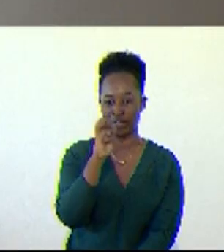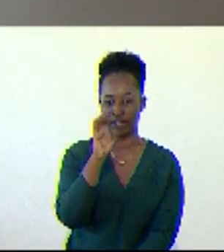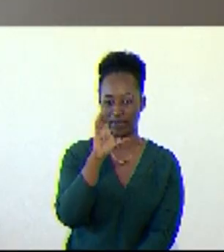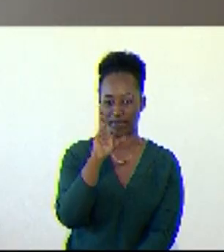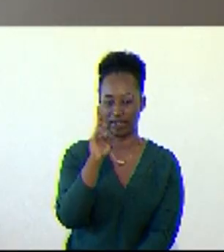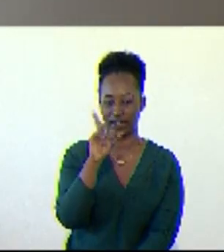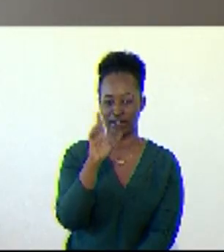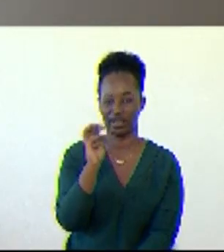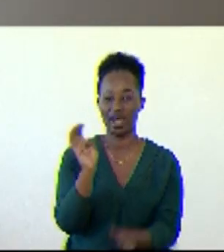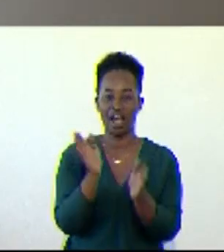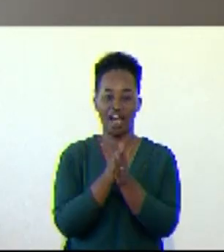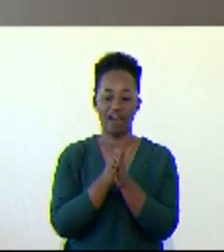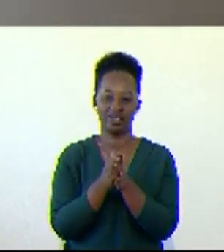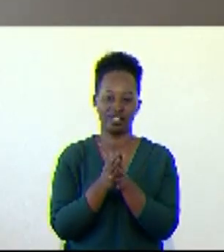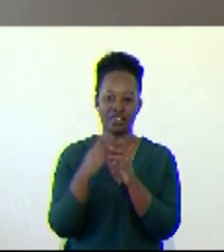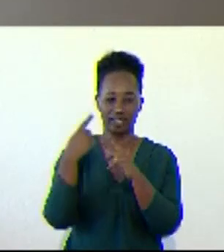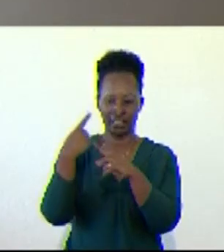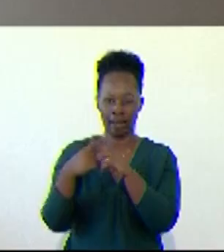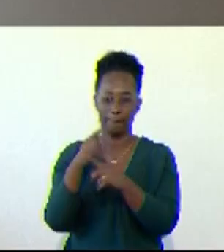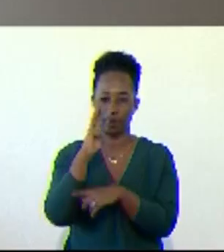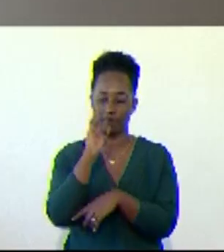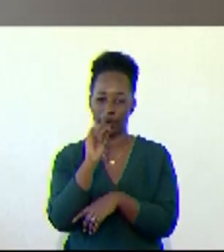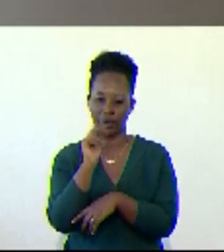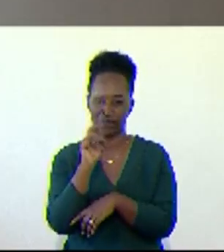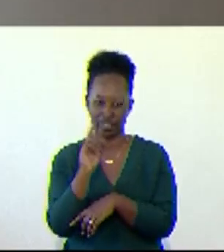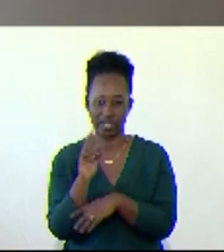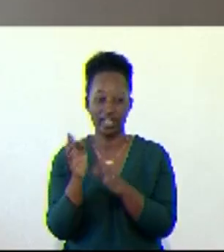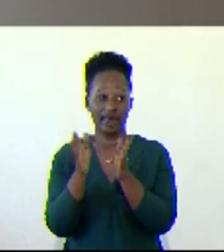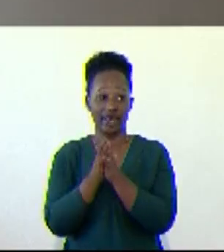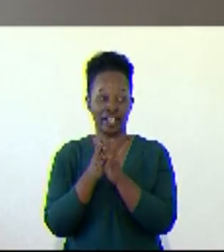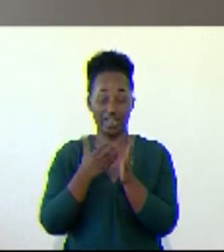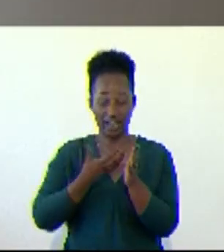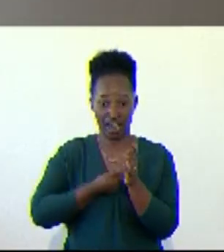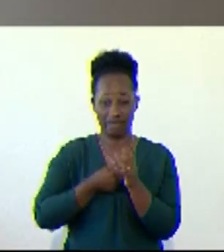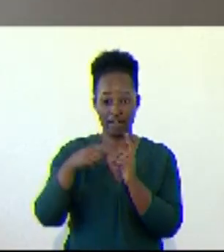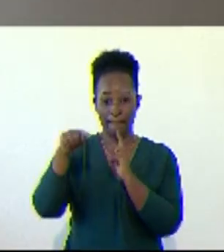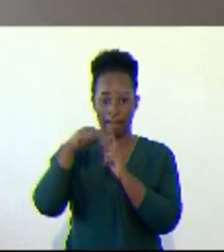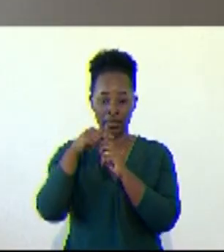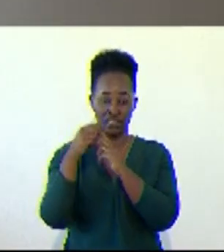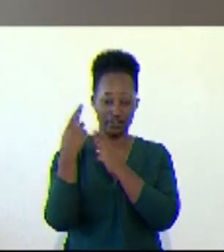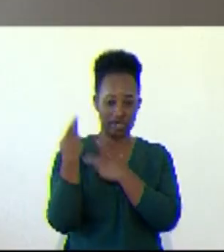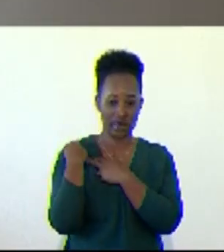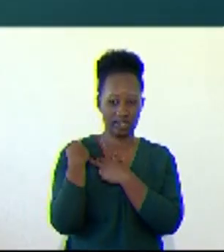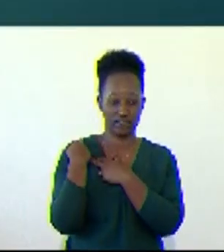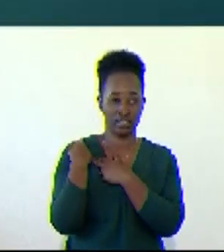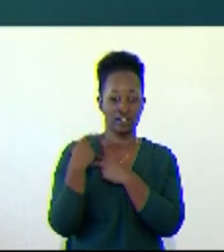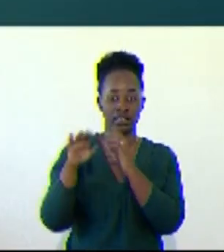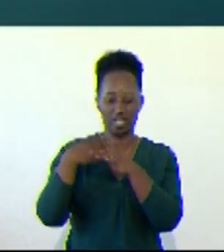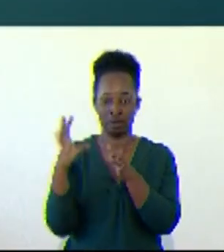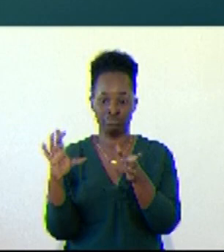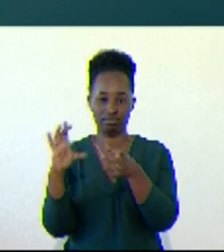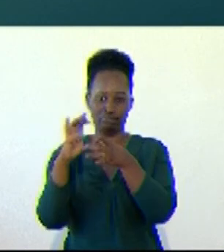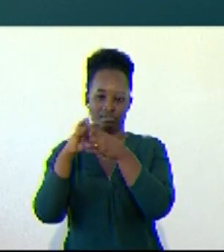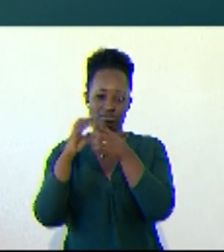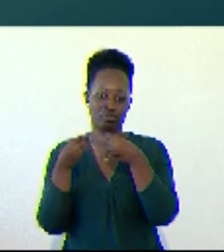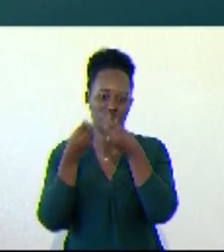bond forms. Nitrogen has a lone pair, and with the positive charge on this carbon, they join to